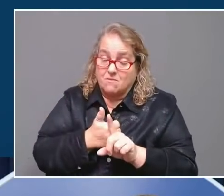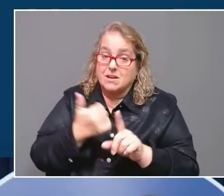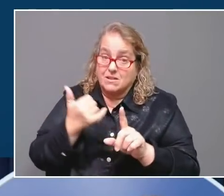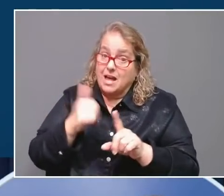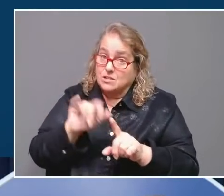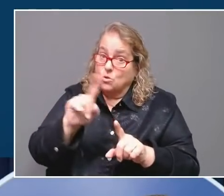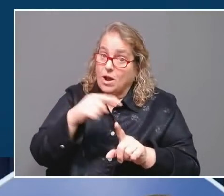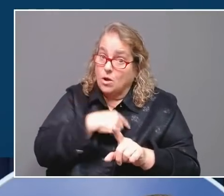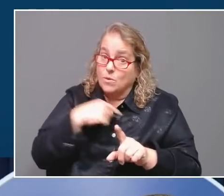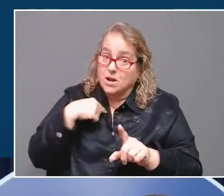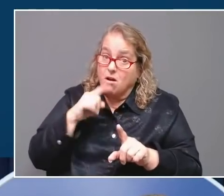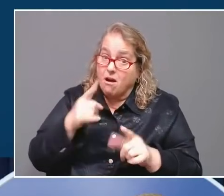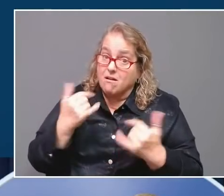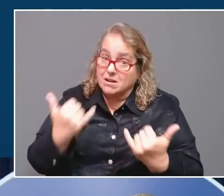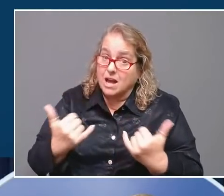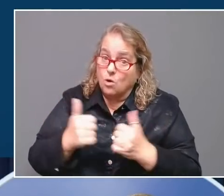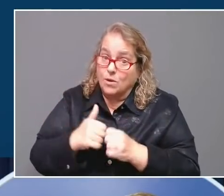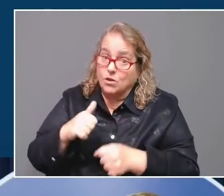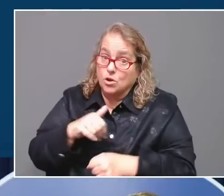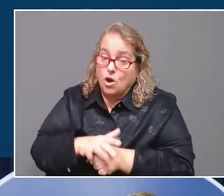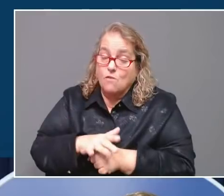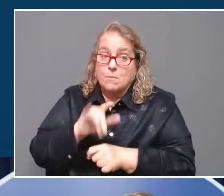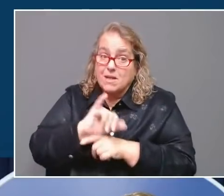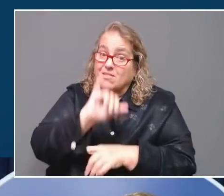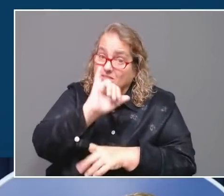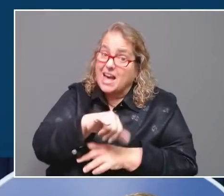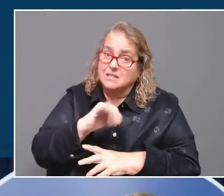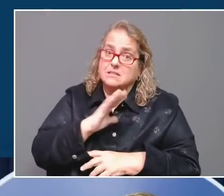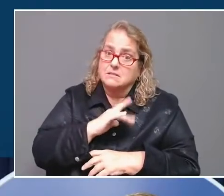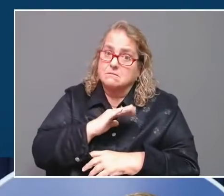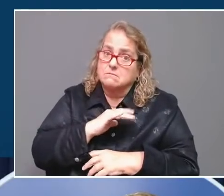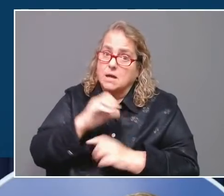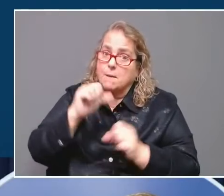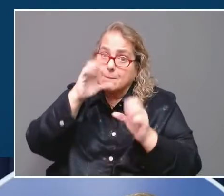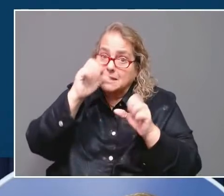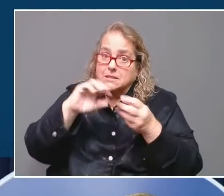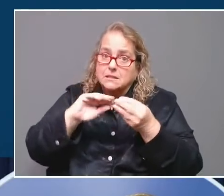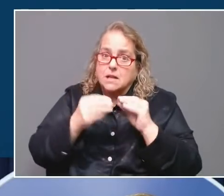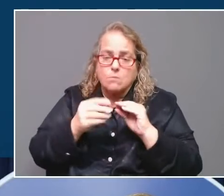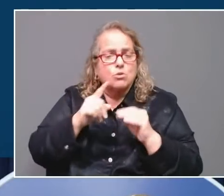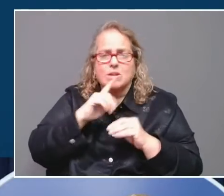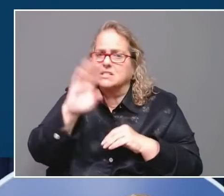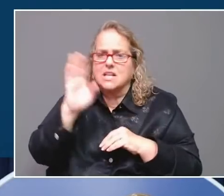To say that that's an amazing number, it is. It's never been done in the history of the